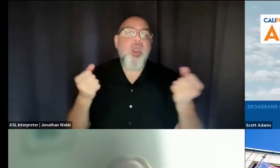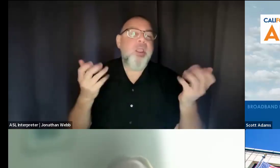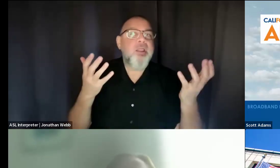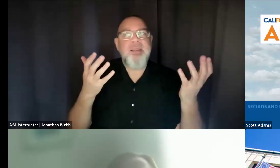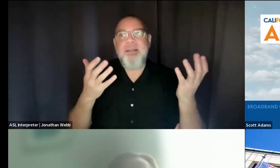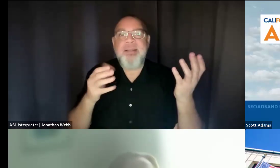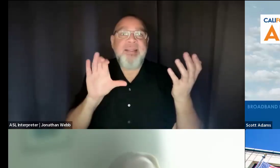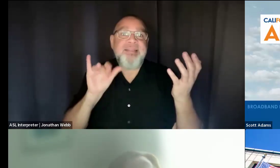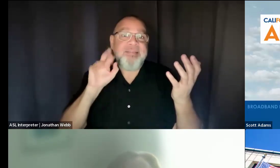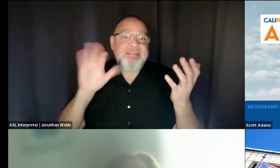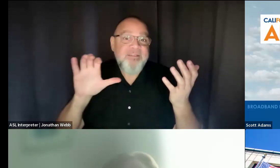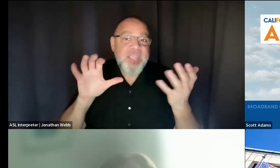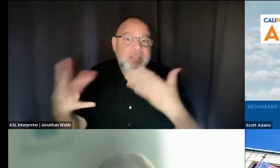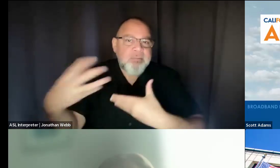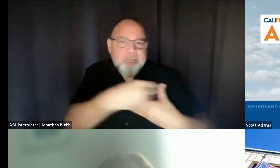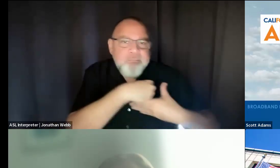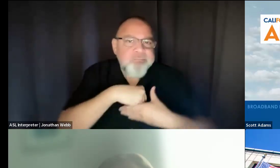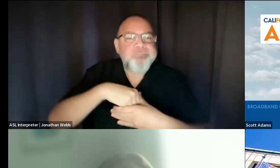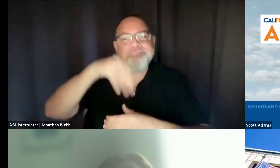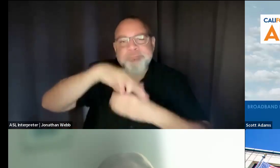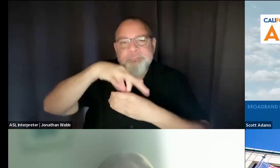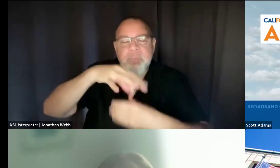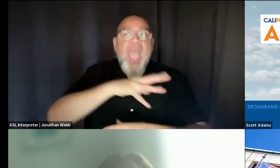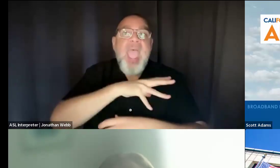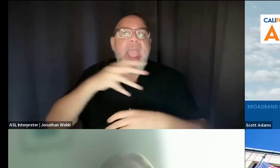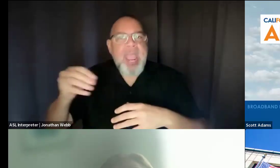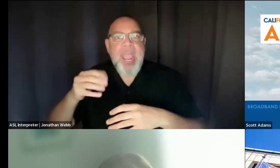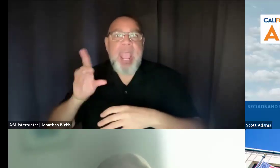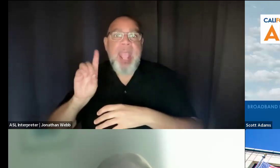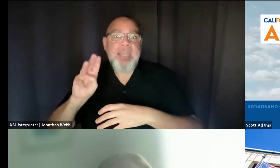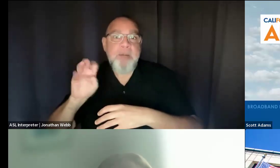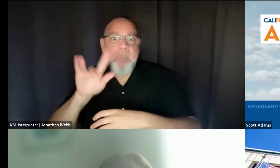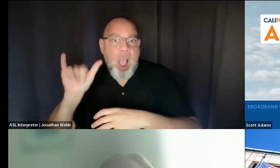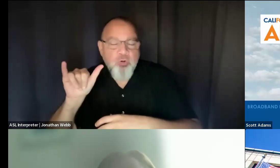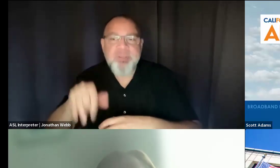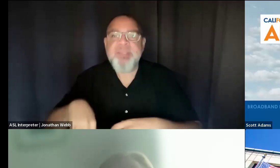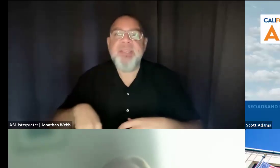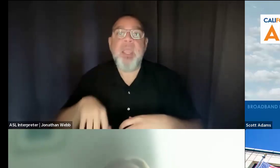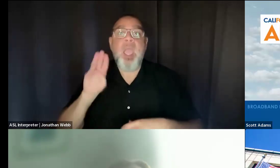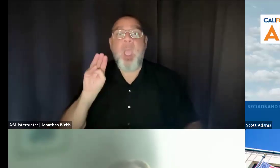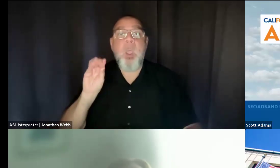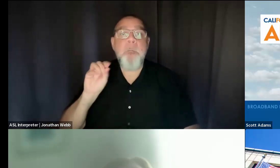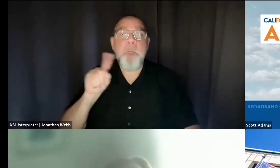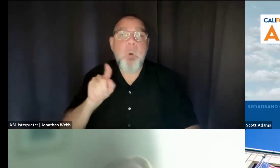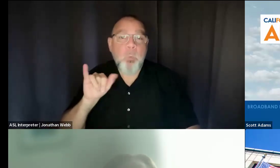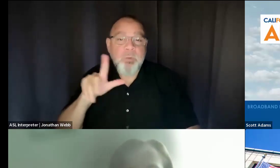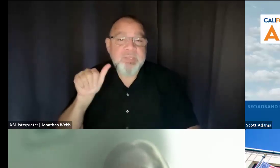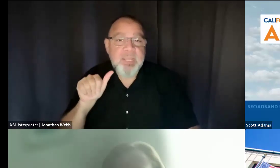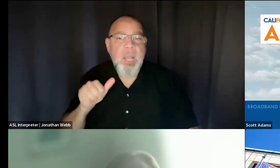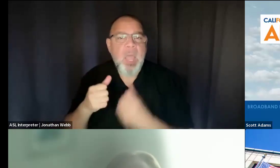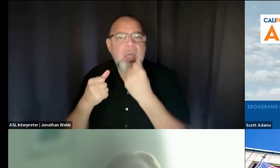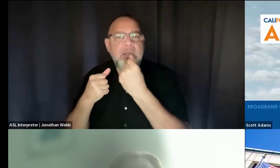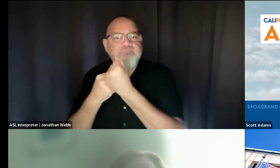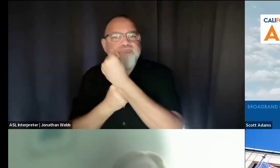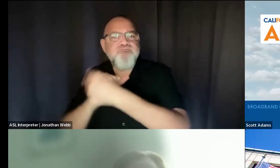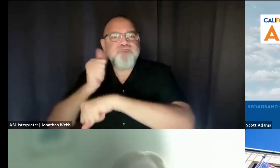democracy, all things of that nature as well. Like Mozilla Foundation is also a great, organization, foundation